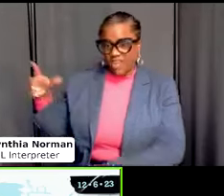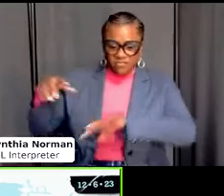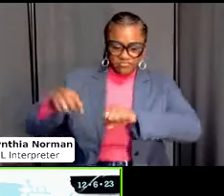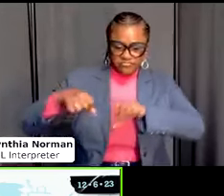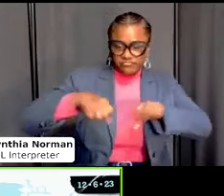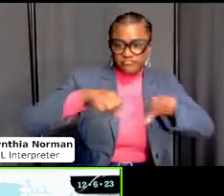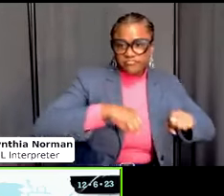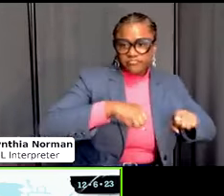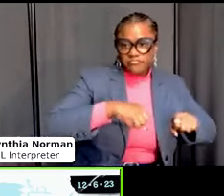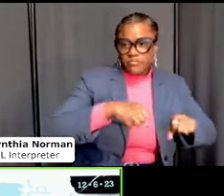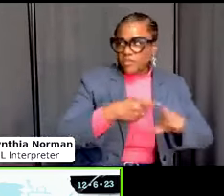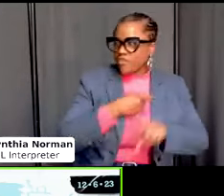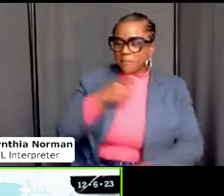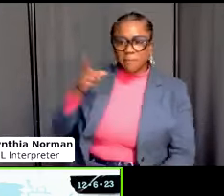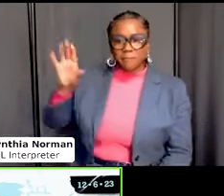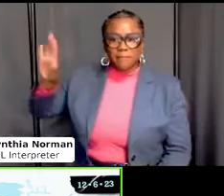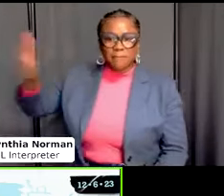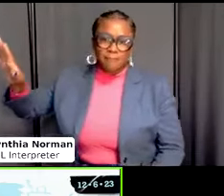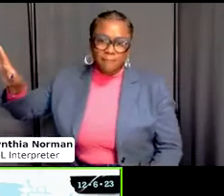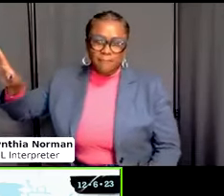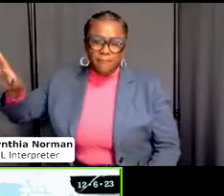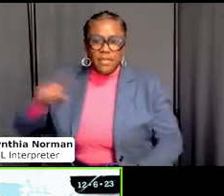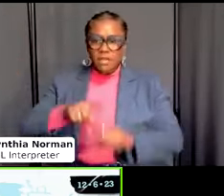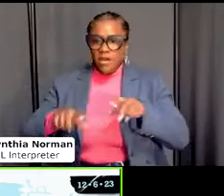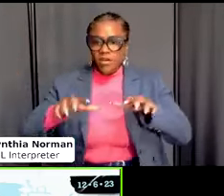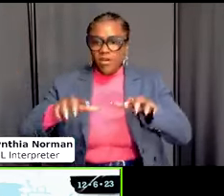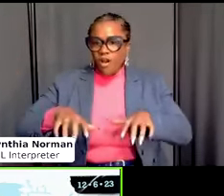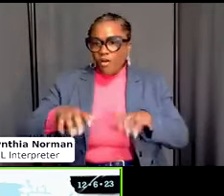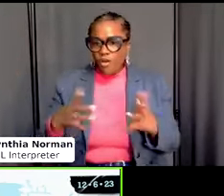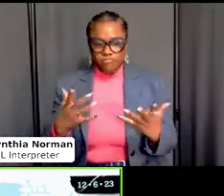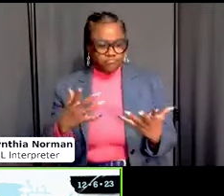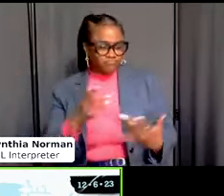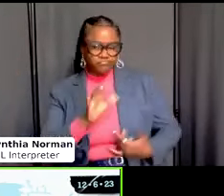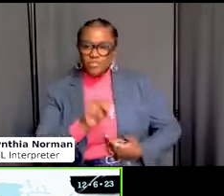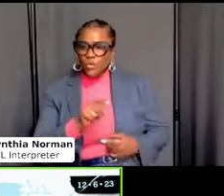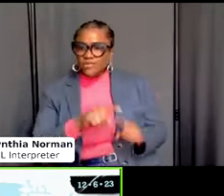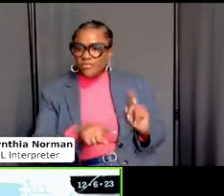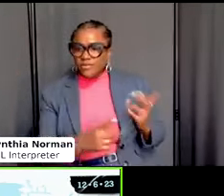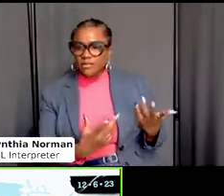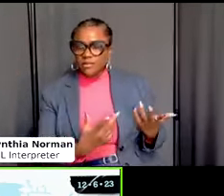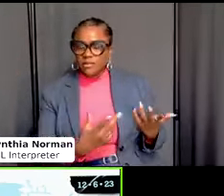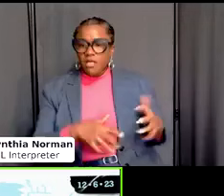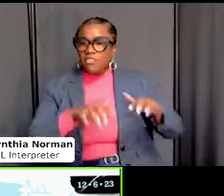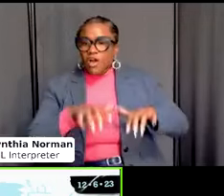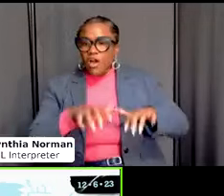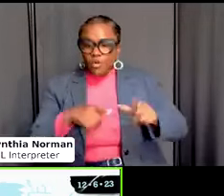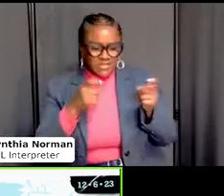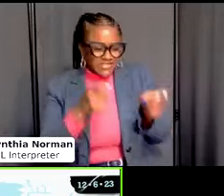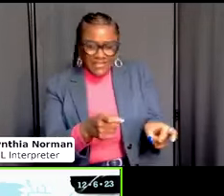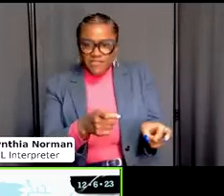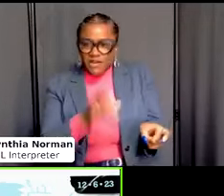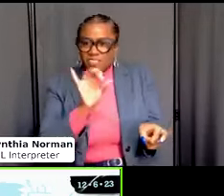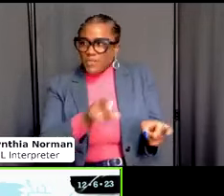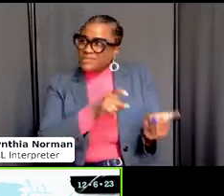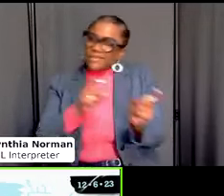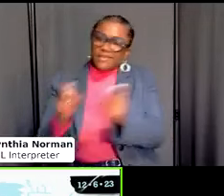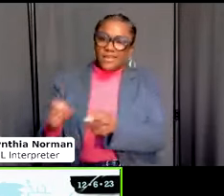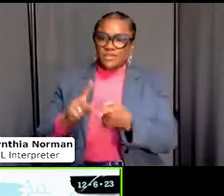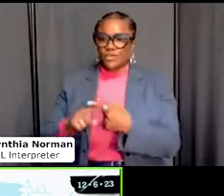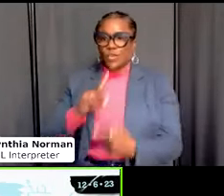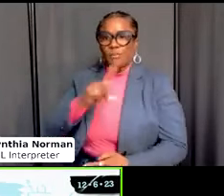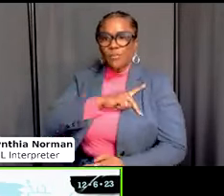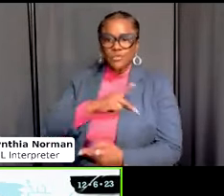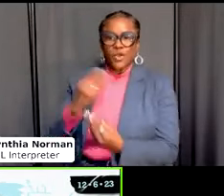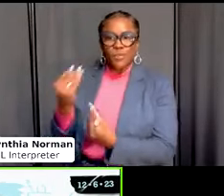from colonialism. The Congo is no different, and the Congo was carved up and given to the personal property of